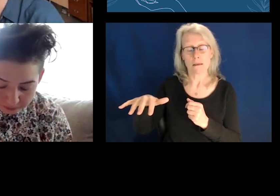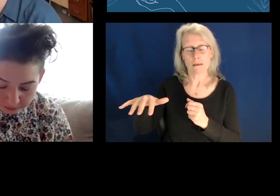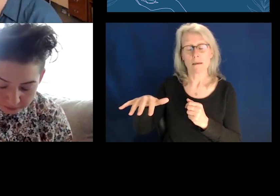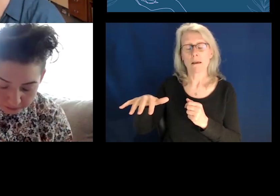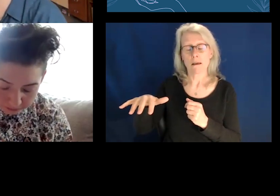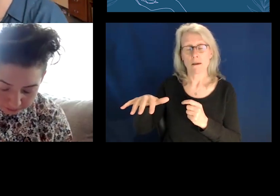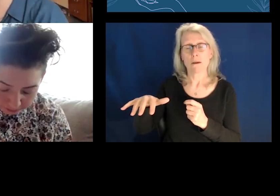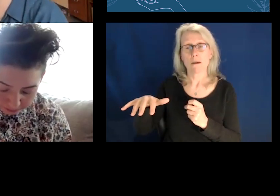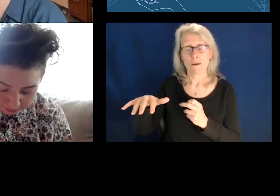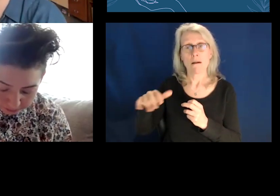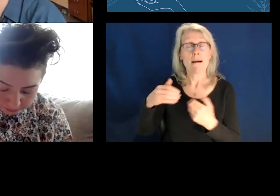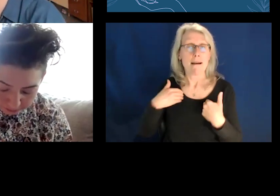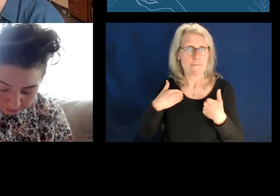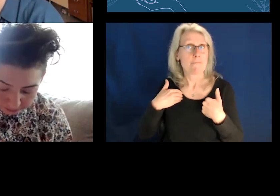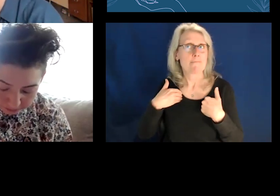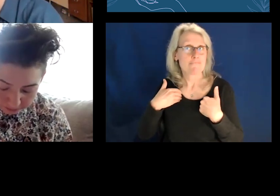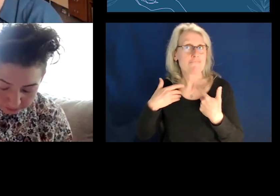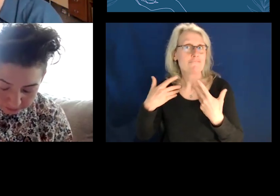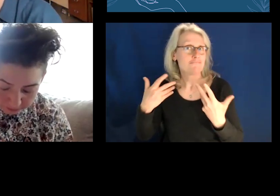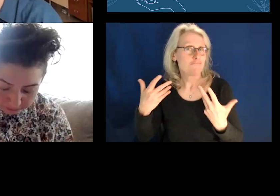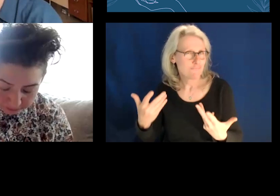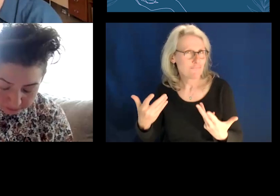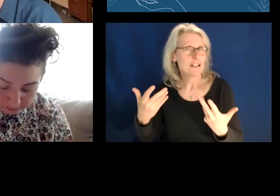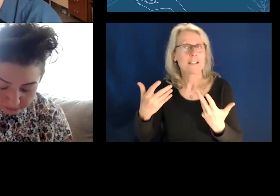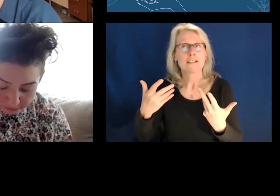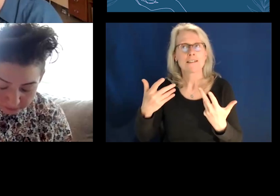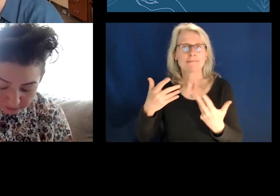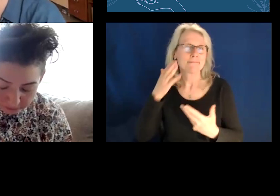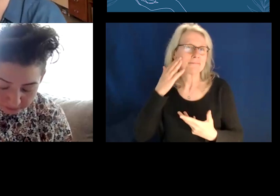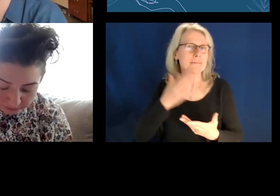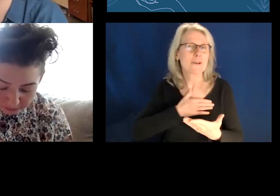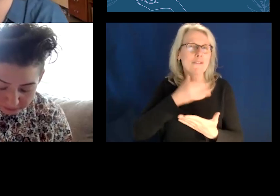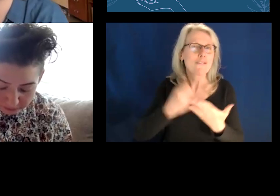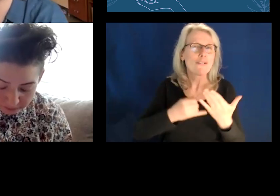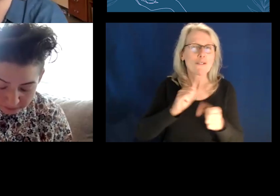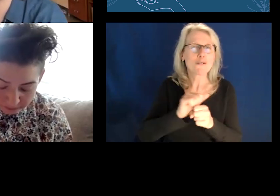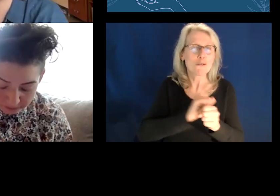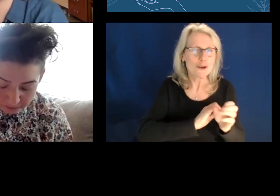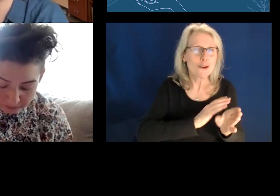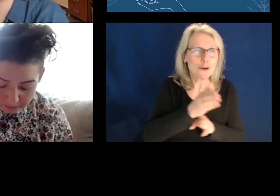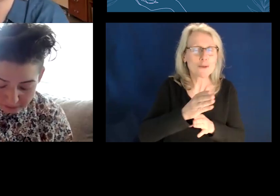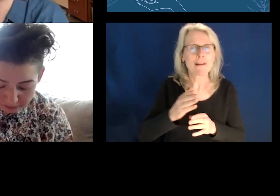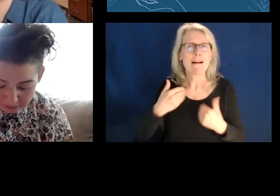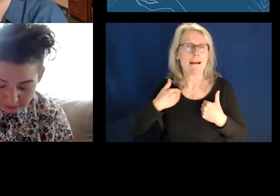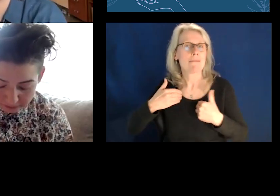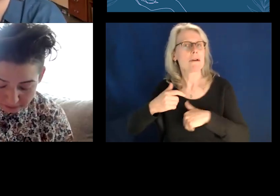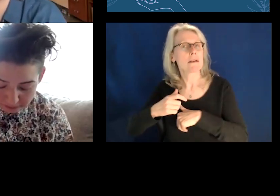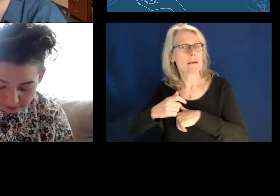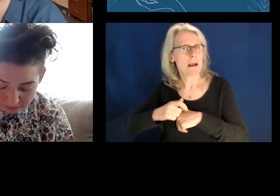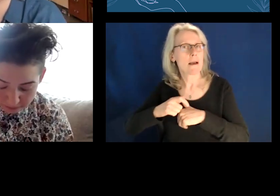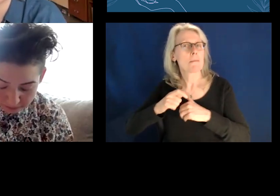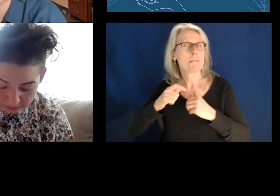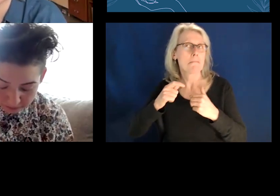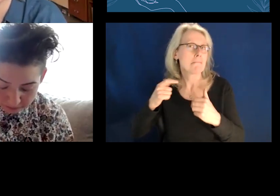privilege of time in terms of my artistic career, and I have a bit of an understanding of what I need as an artist,